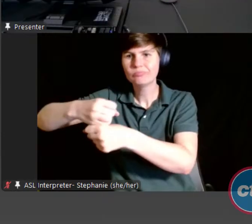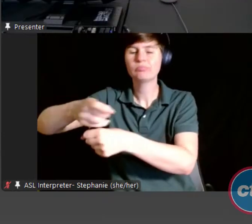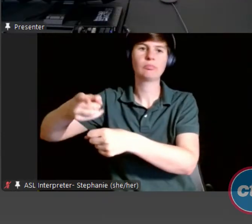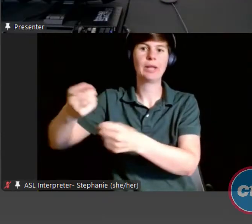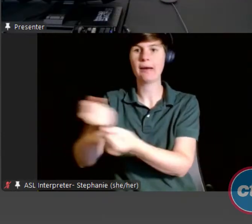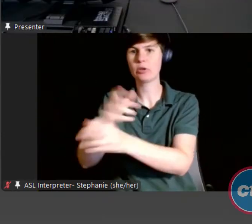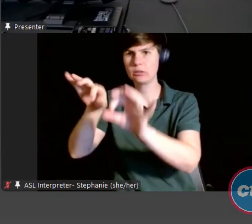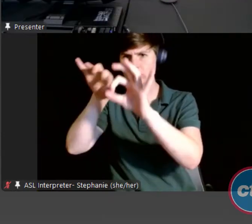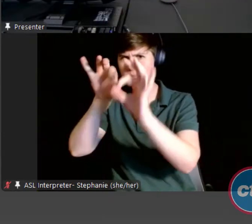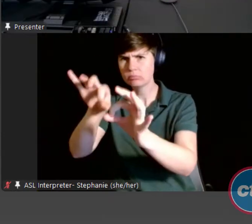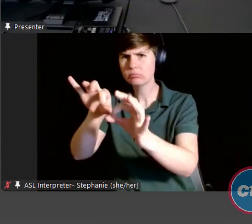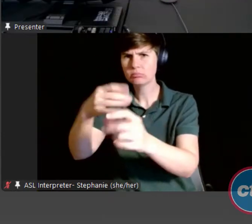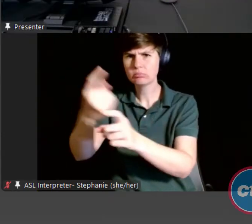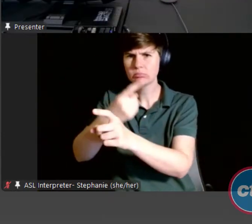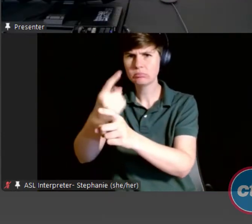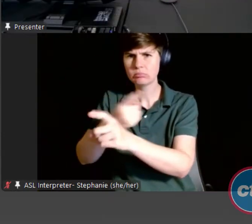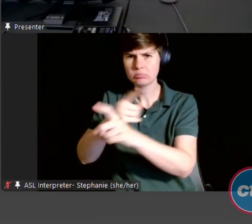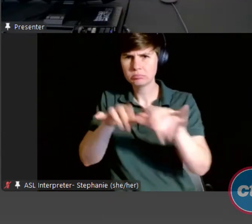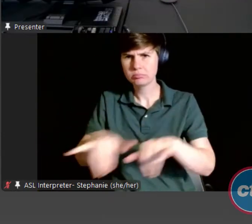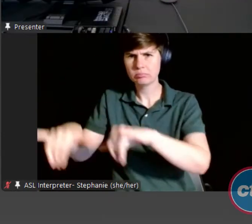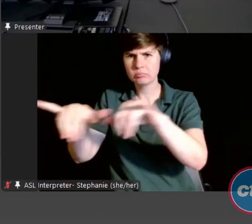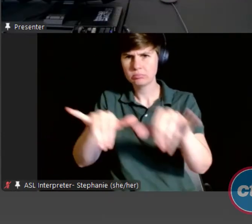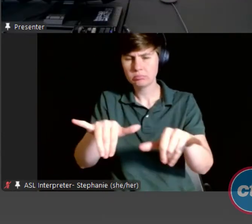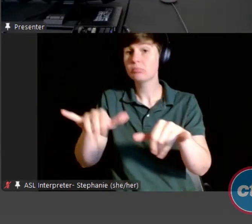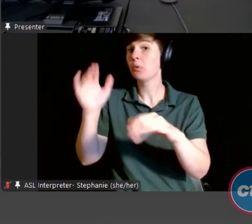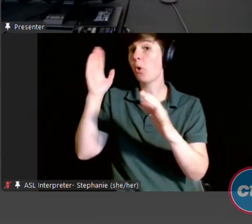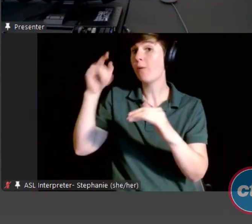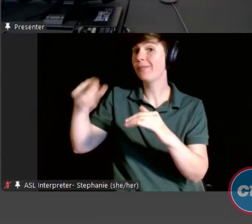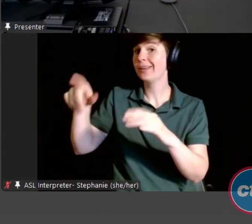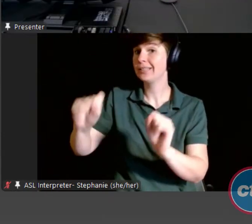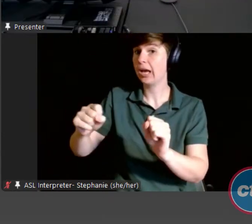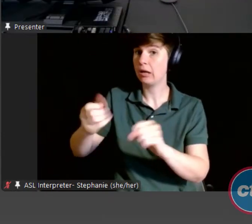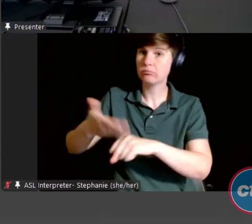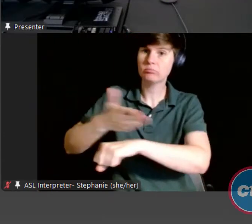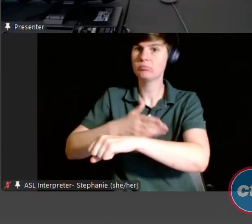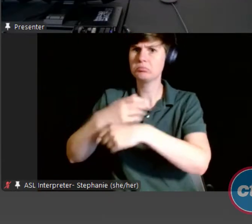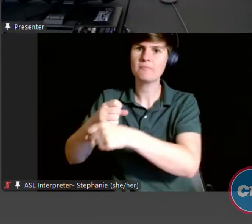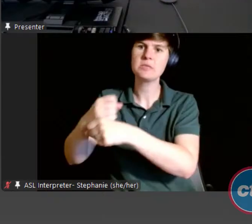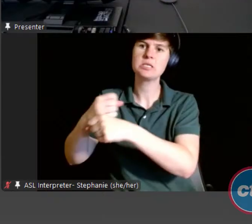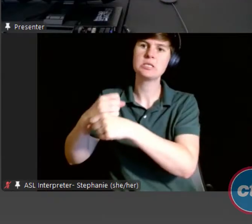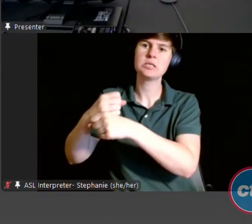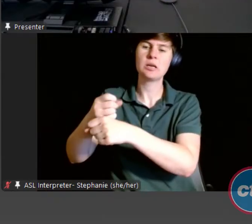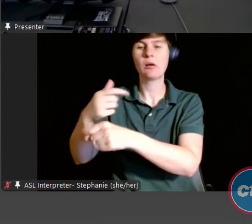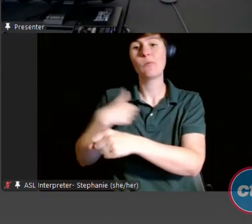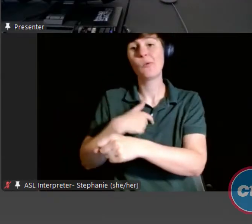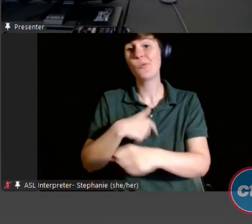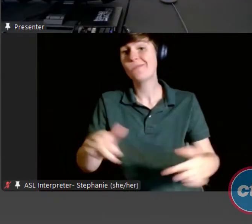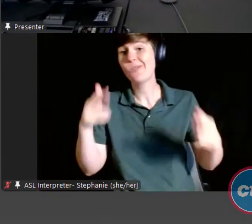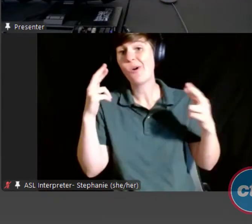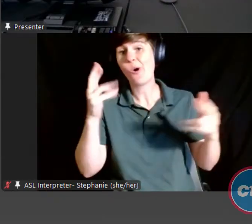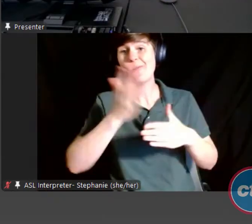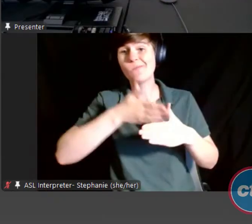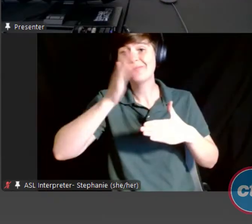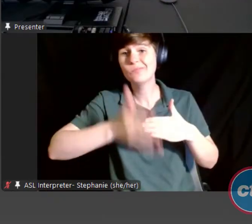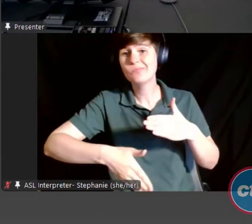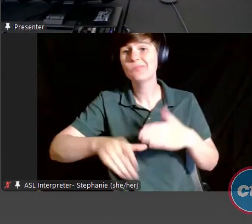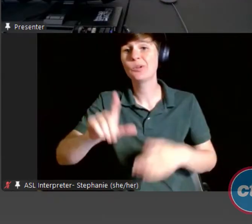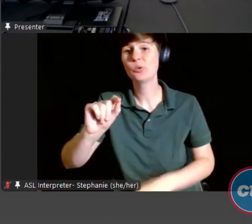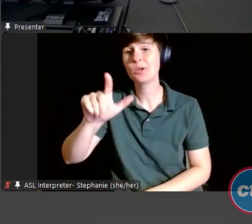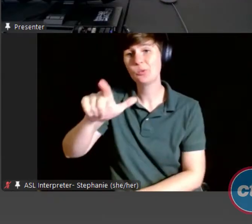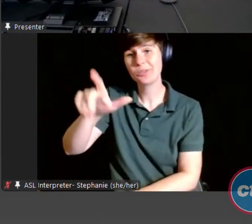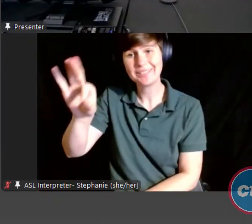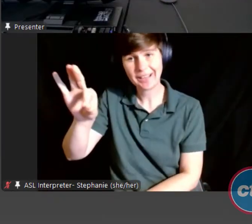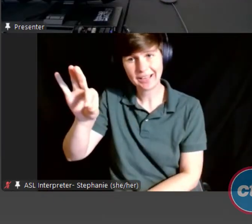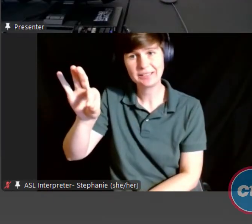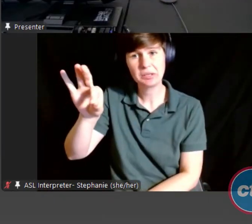accordingly. We hope to complete system-wide installation by 2029, early 2029,